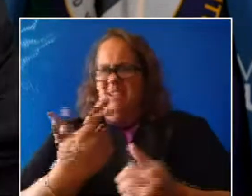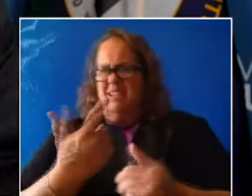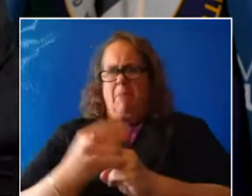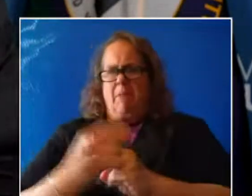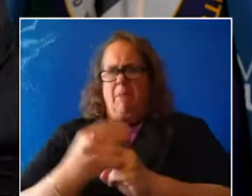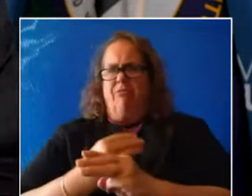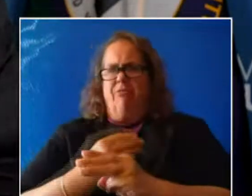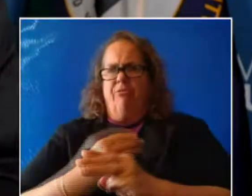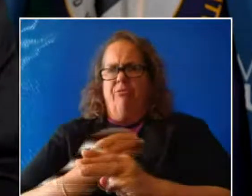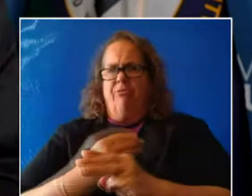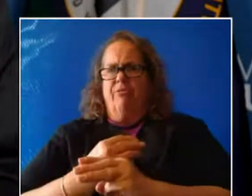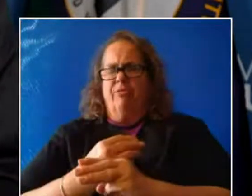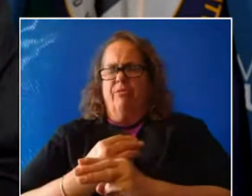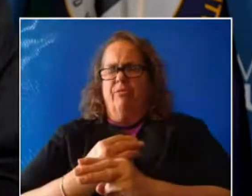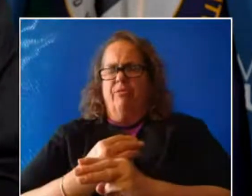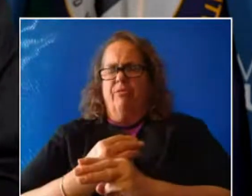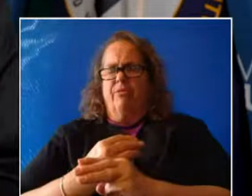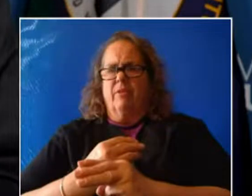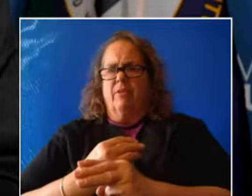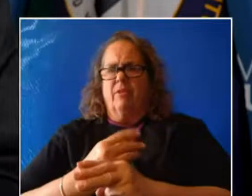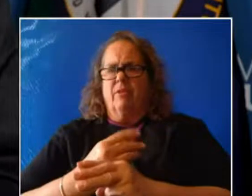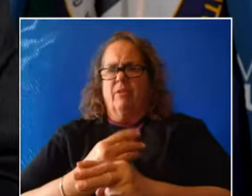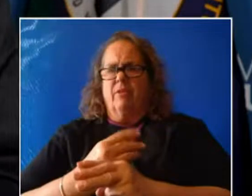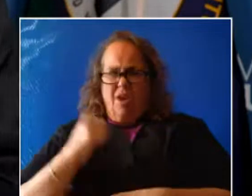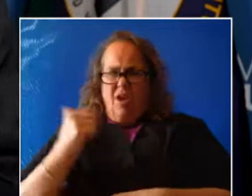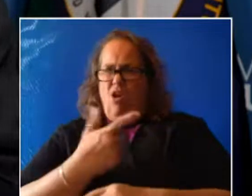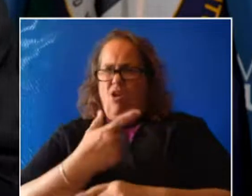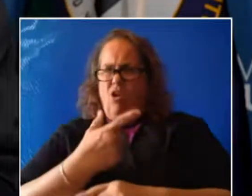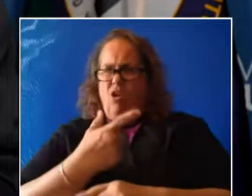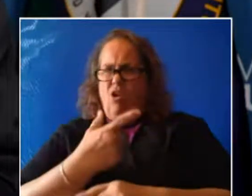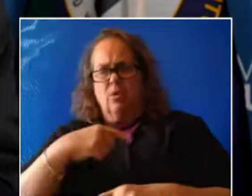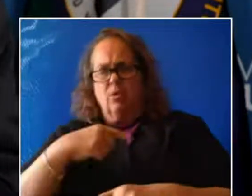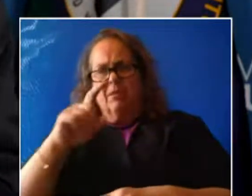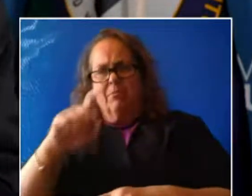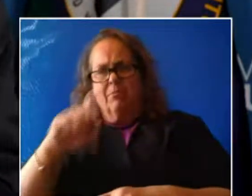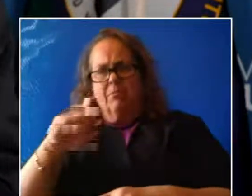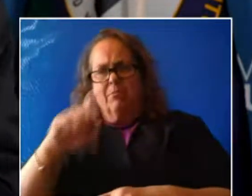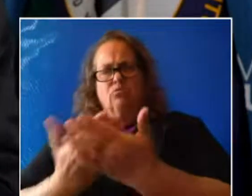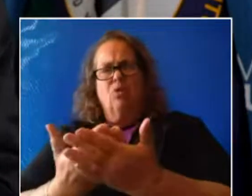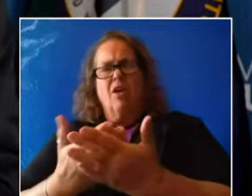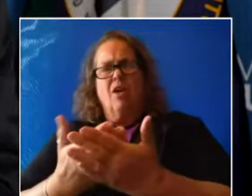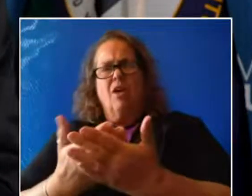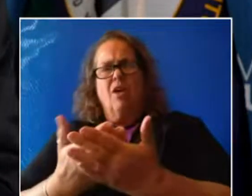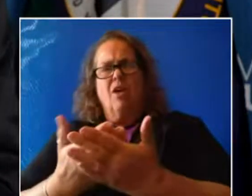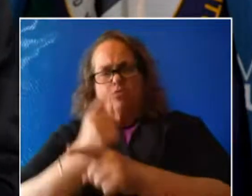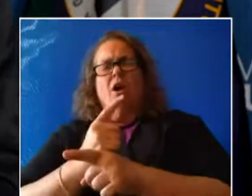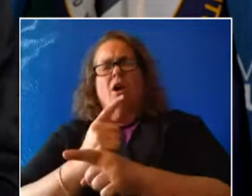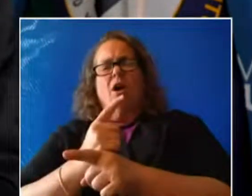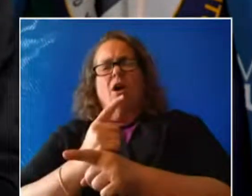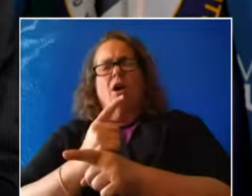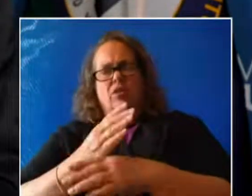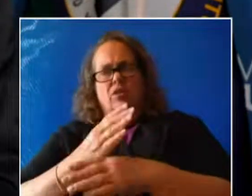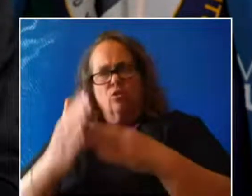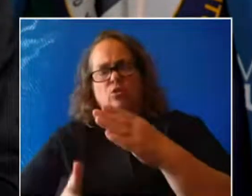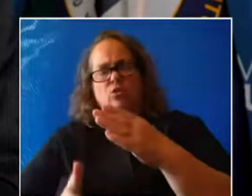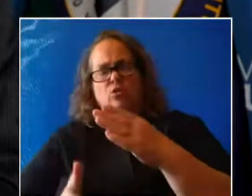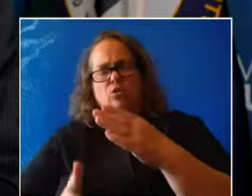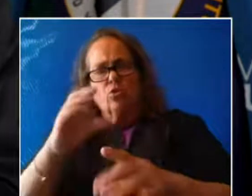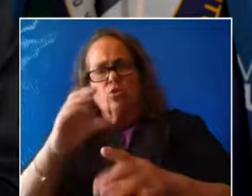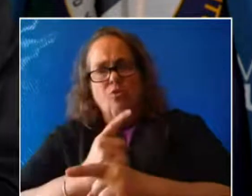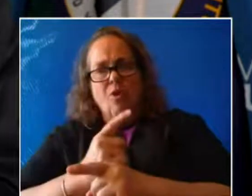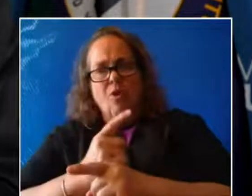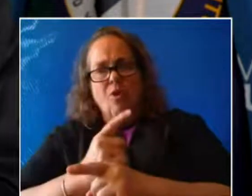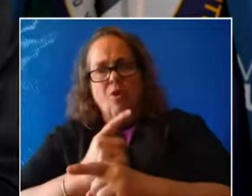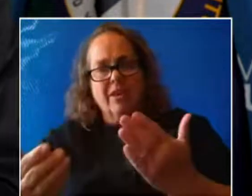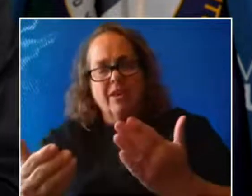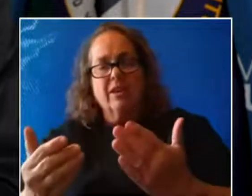take, that we could all reach the right conclusion and do the right thing. It would help to see